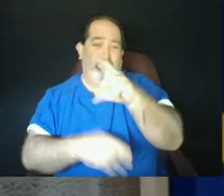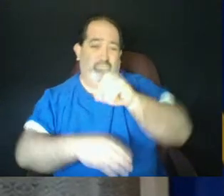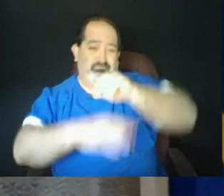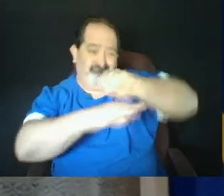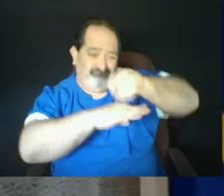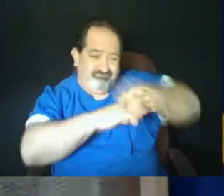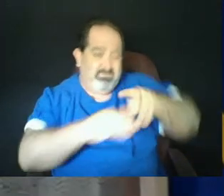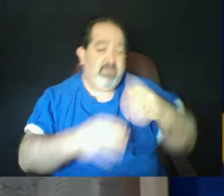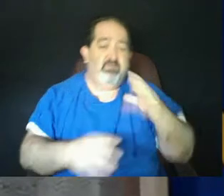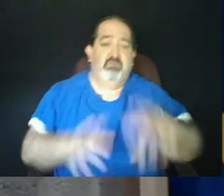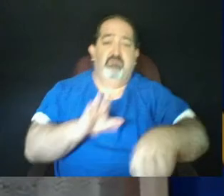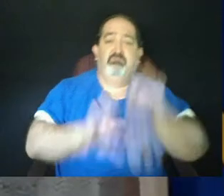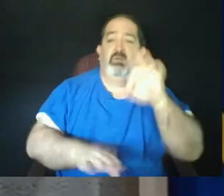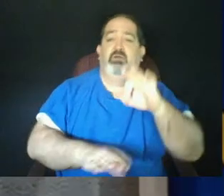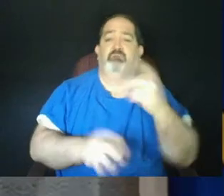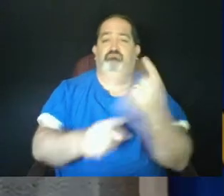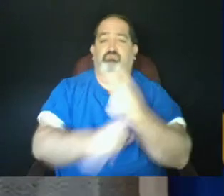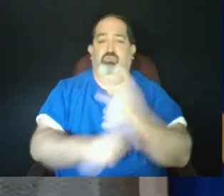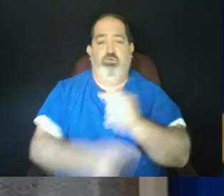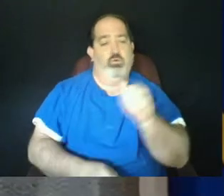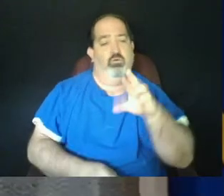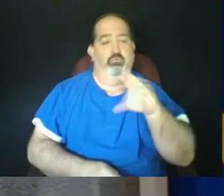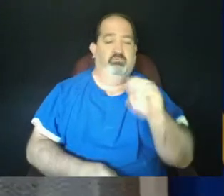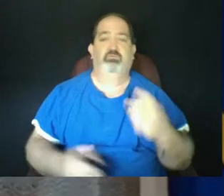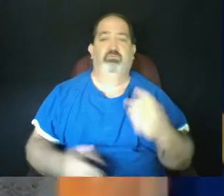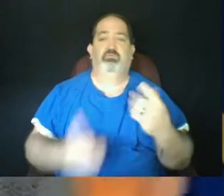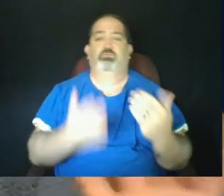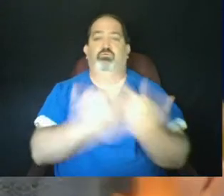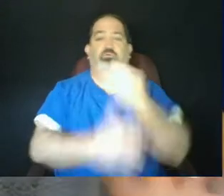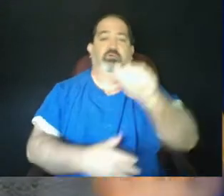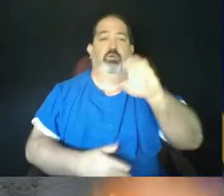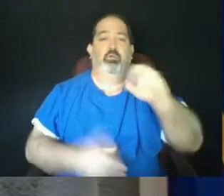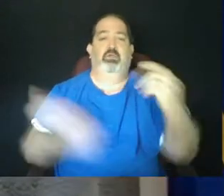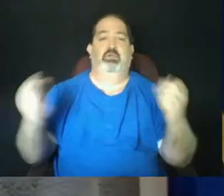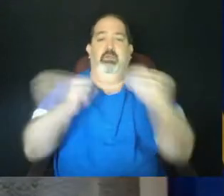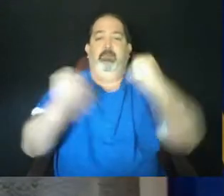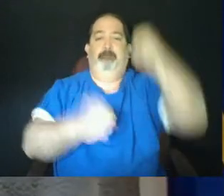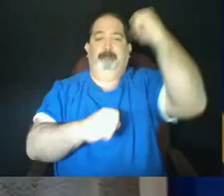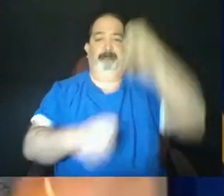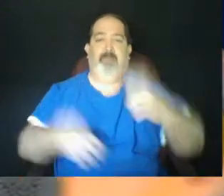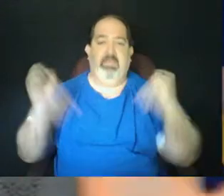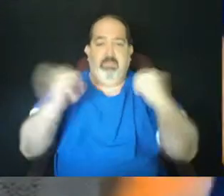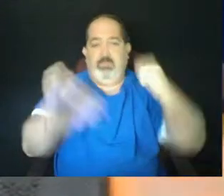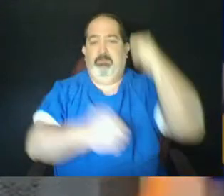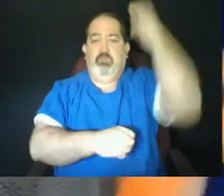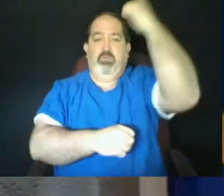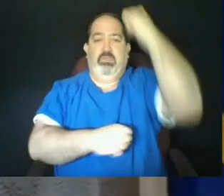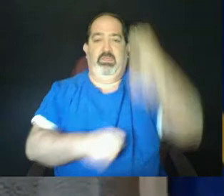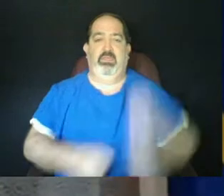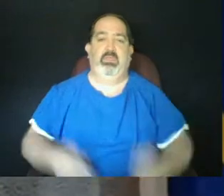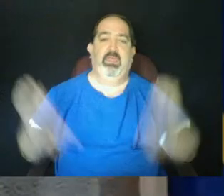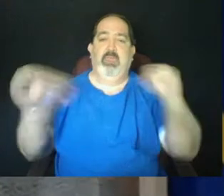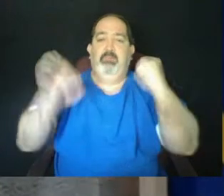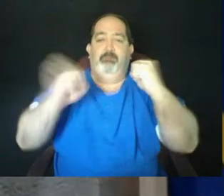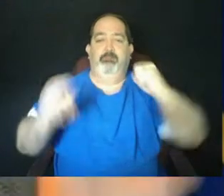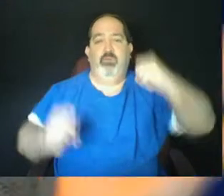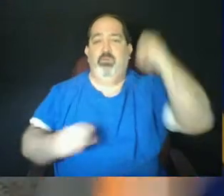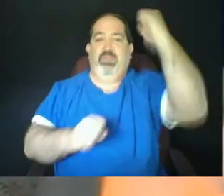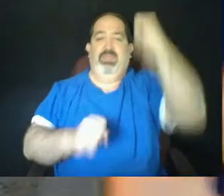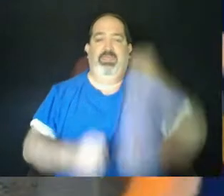unique arms. For the newest armigers of Caid, hip hip! Hip hip! Hip